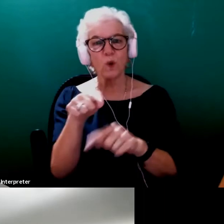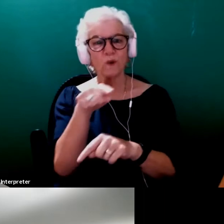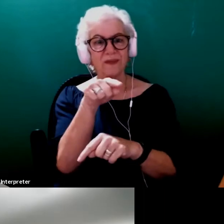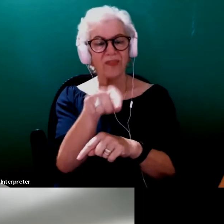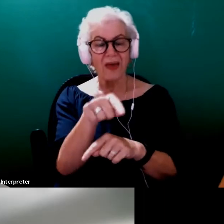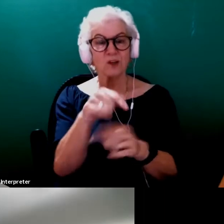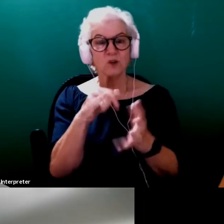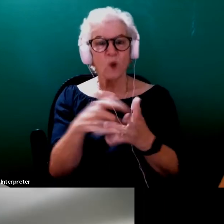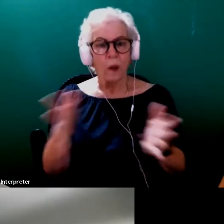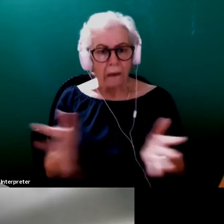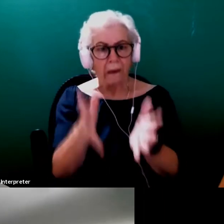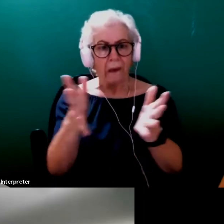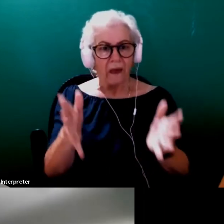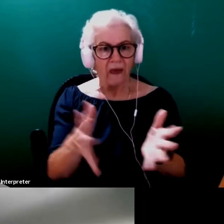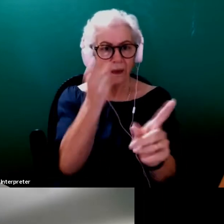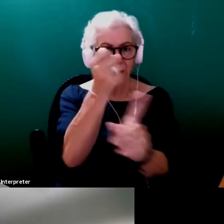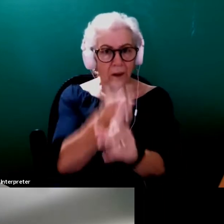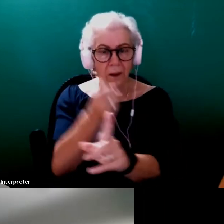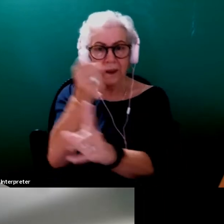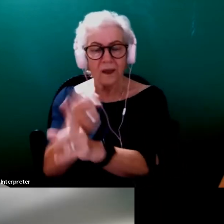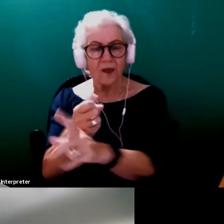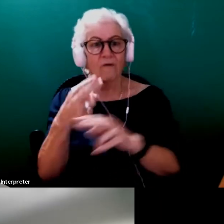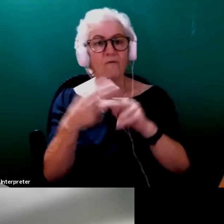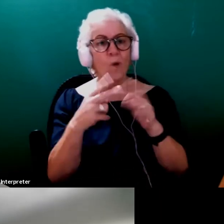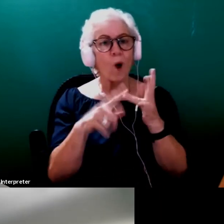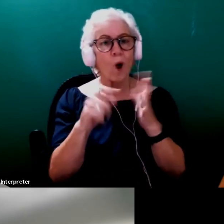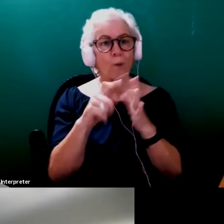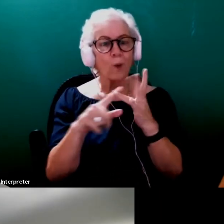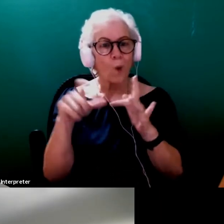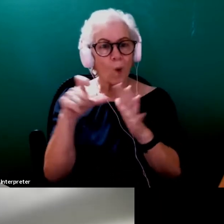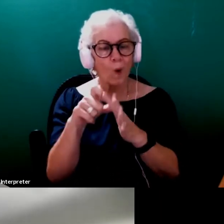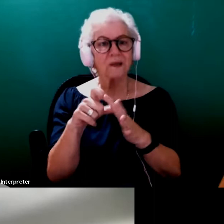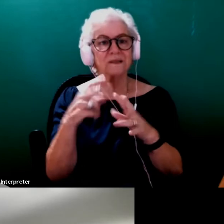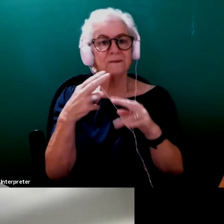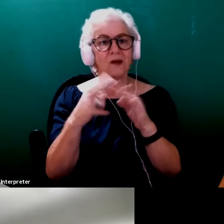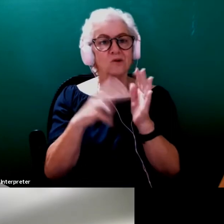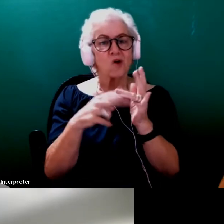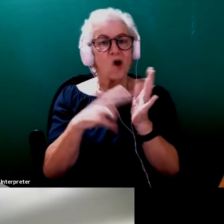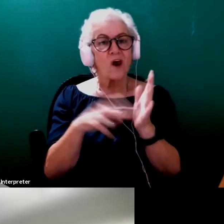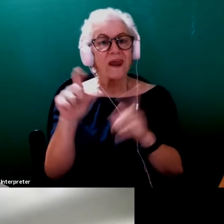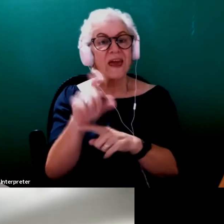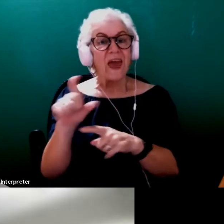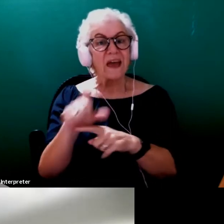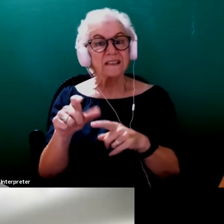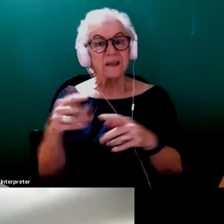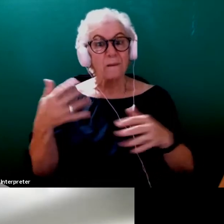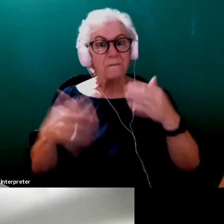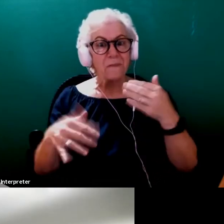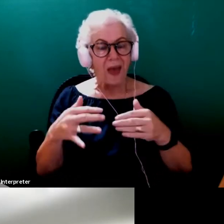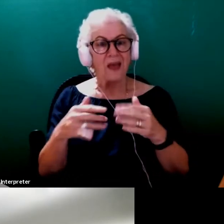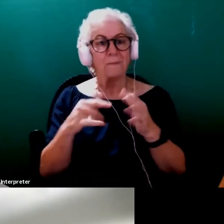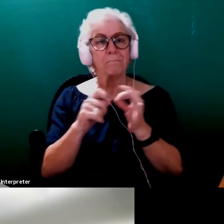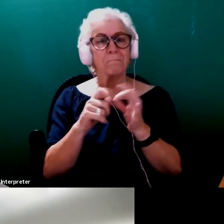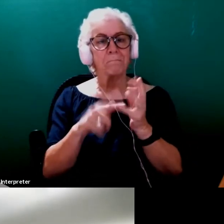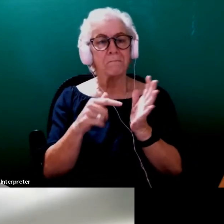propaganda on behalf of opioids and chronic non-cancer pain actually appears